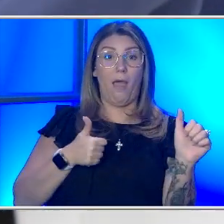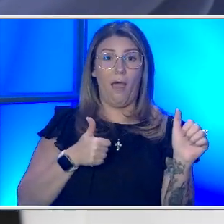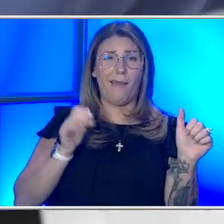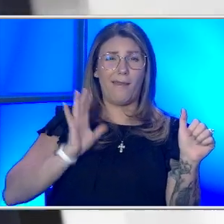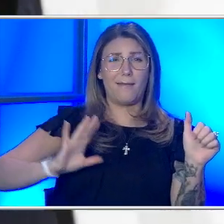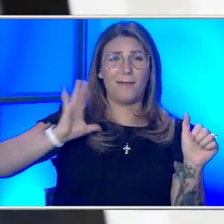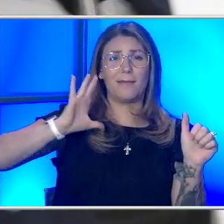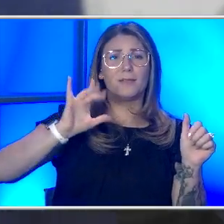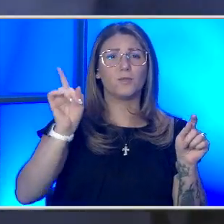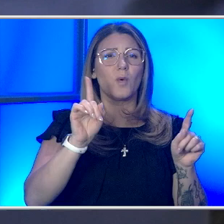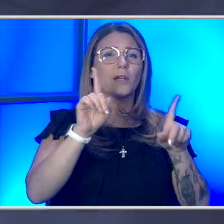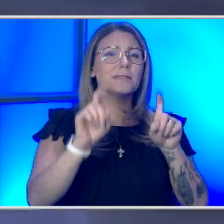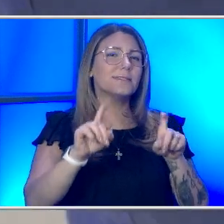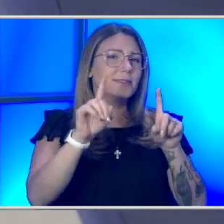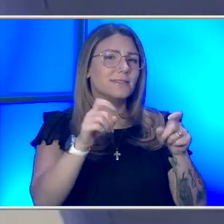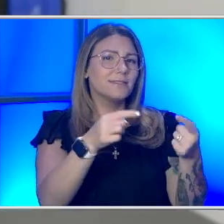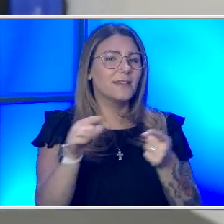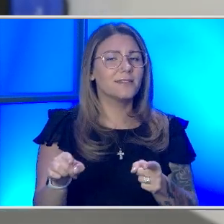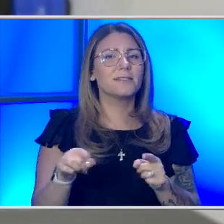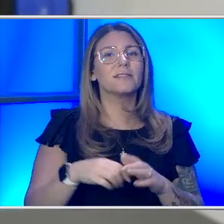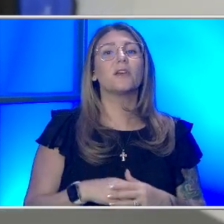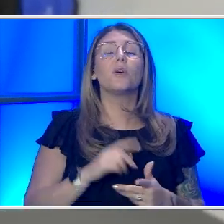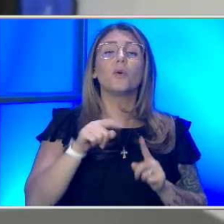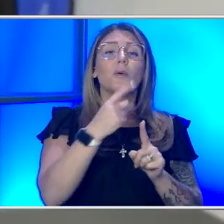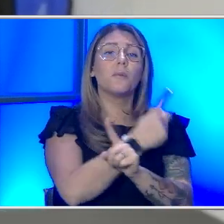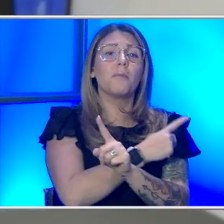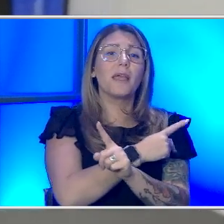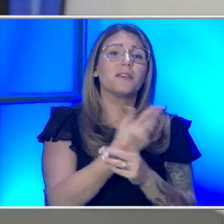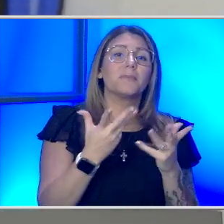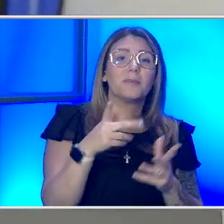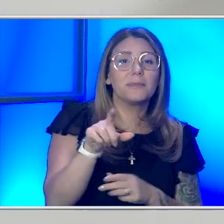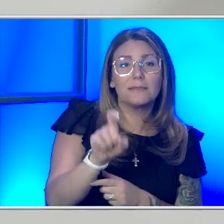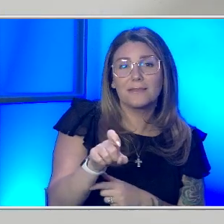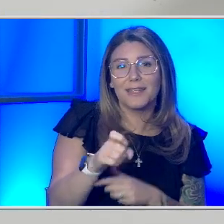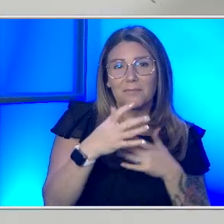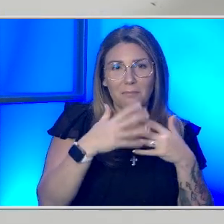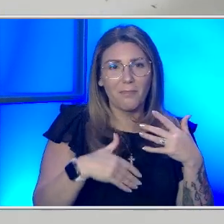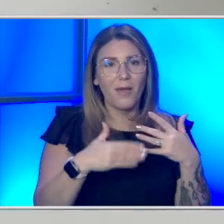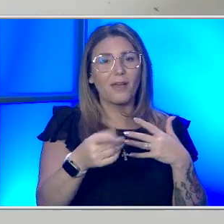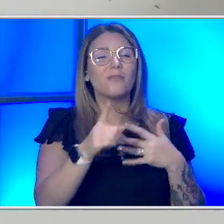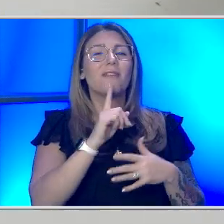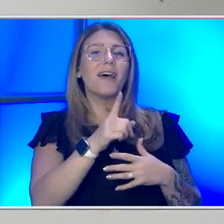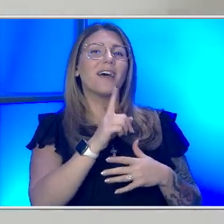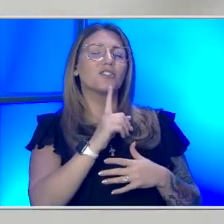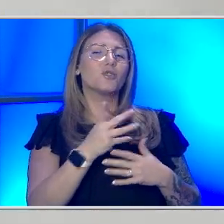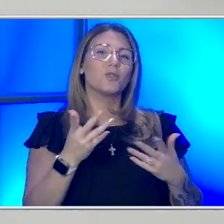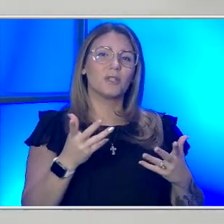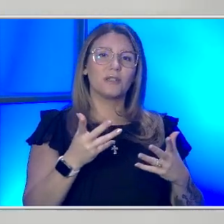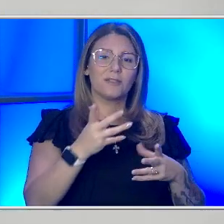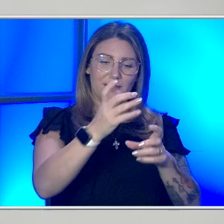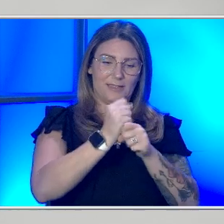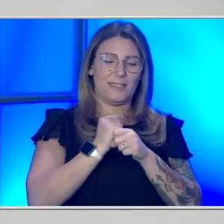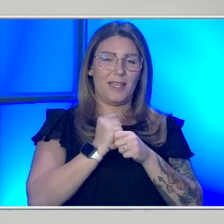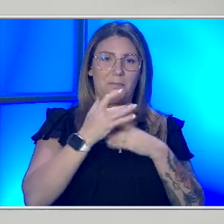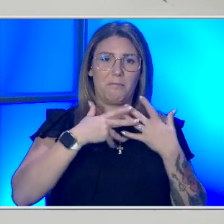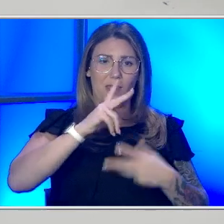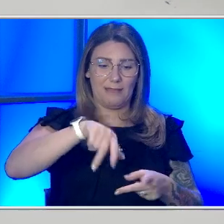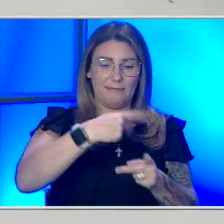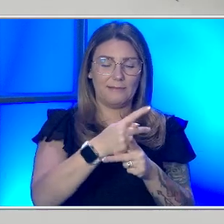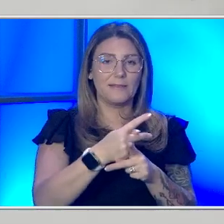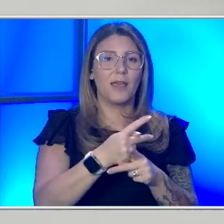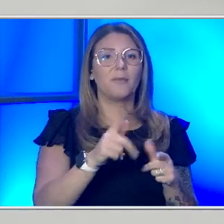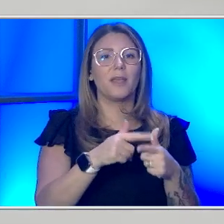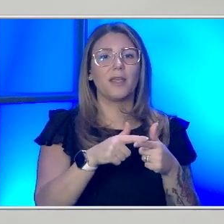So when you are a patient, maybe in need of blood, we will actually get a blood type on you, and they actually hand